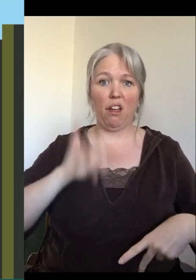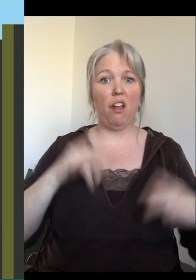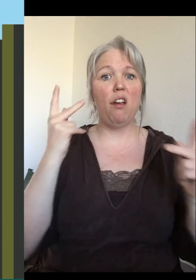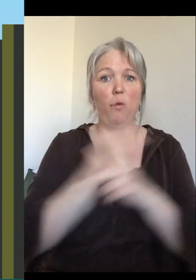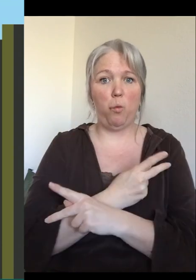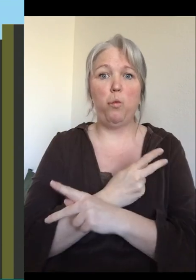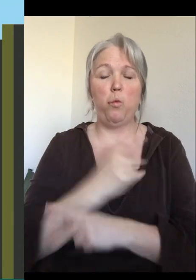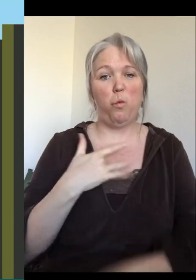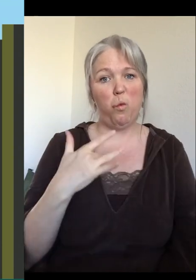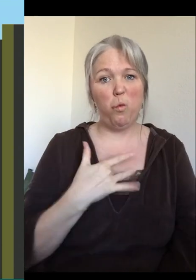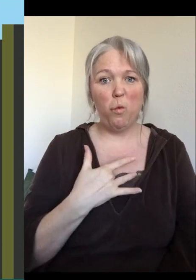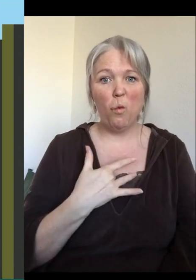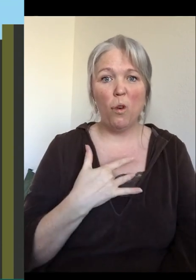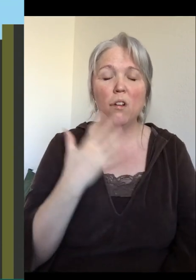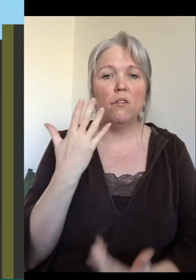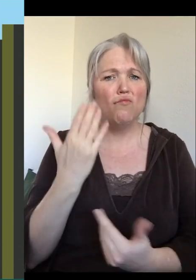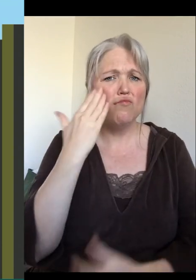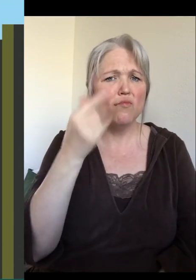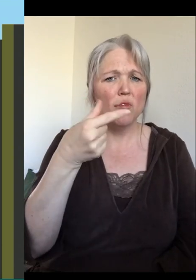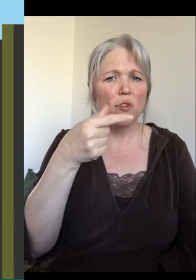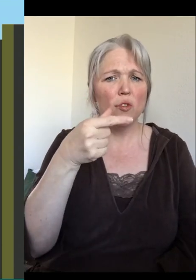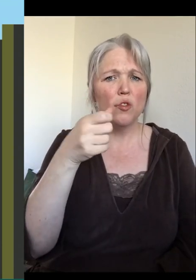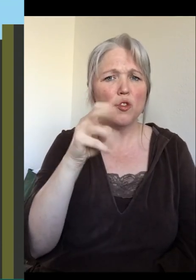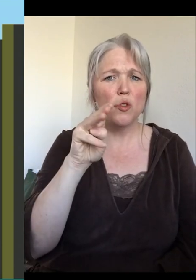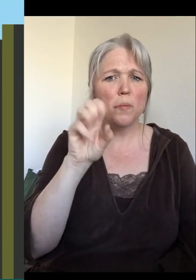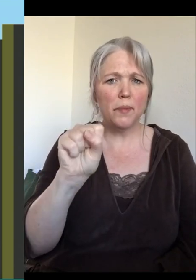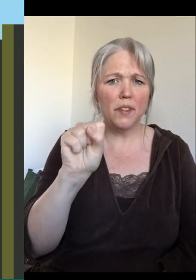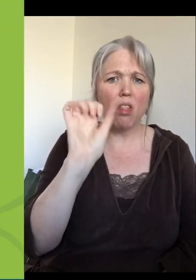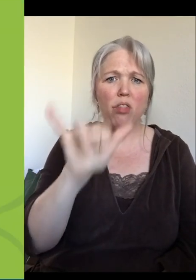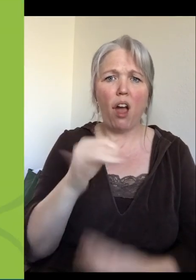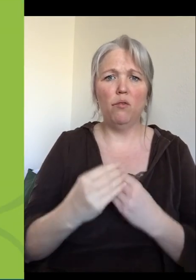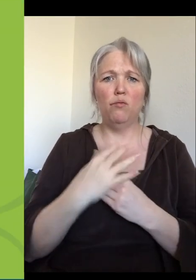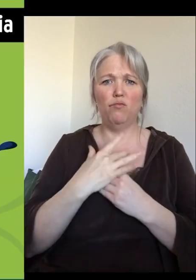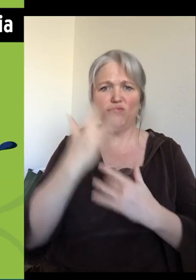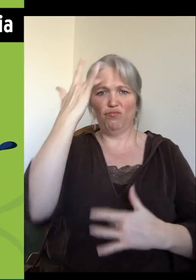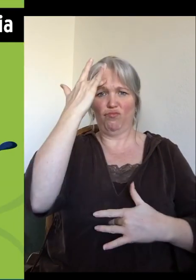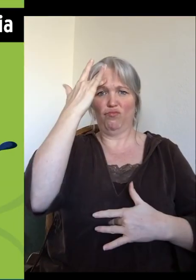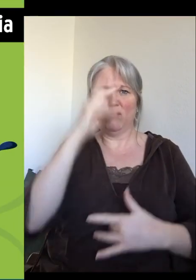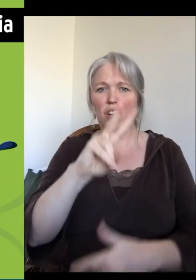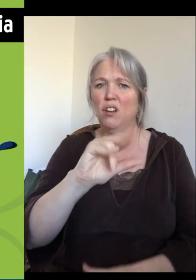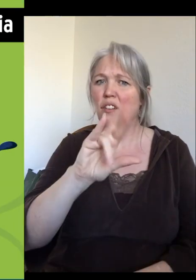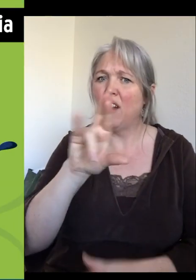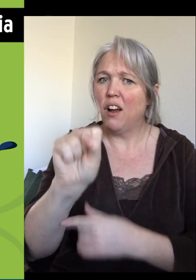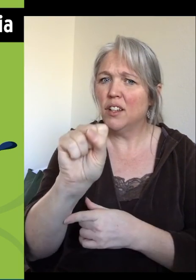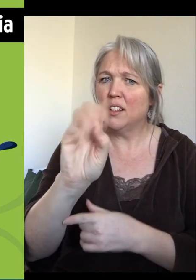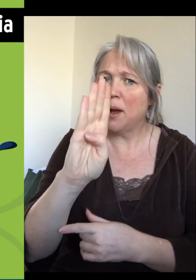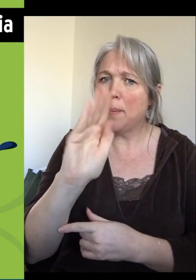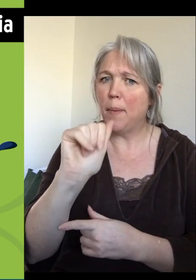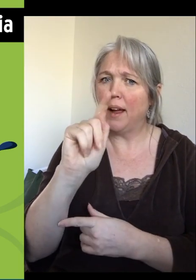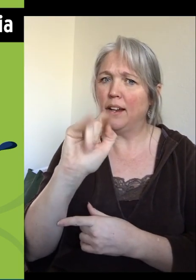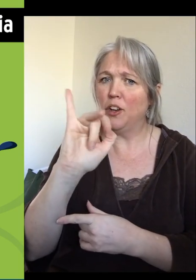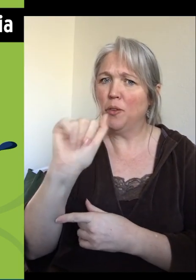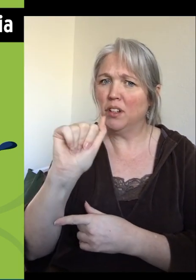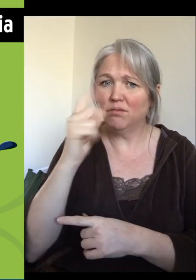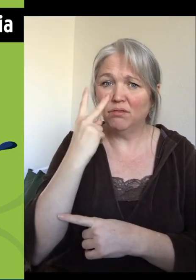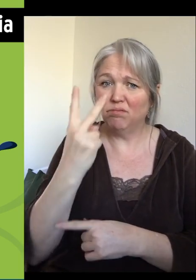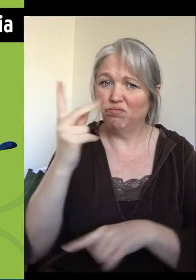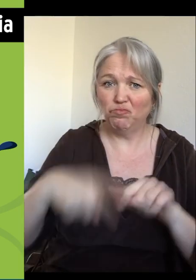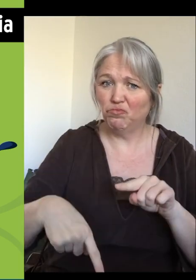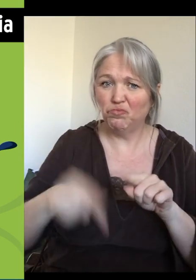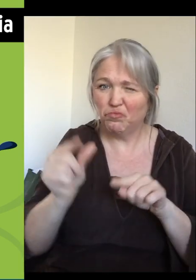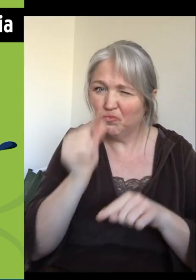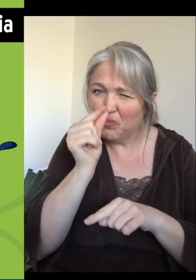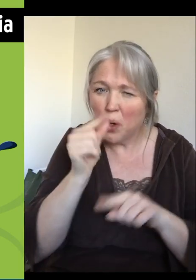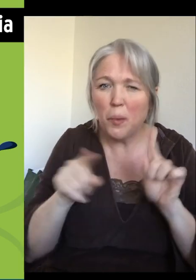You probably know how germs can make you sick. Viruses and bacteria are too tiny to see, but they're literally